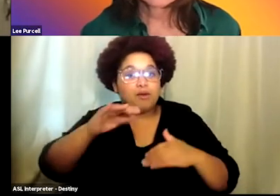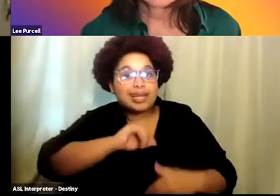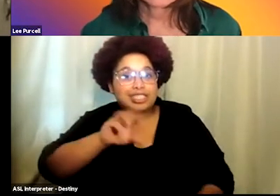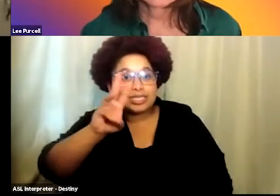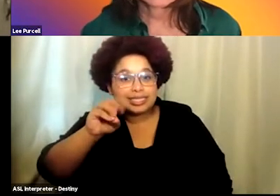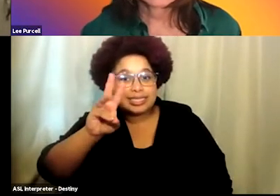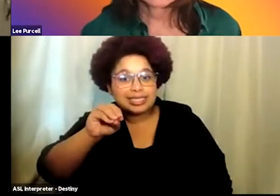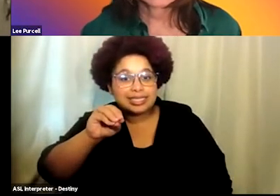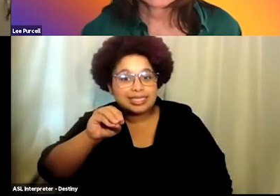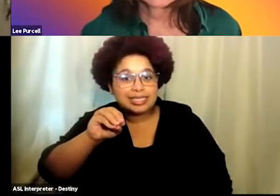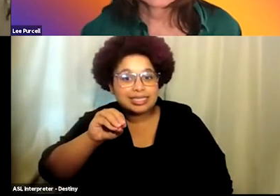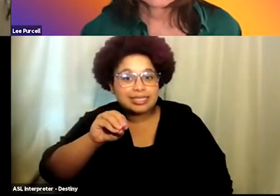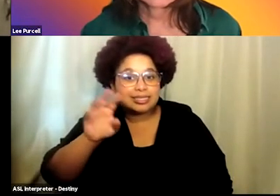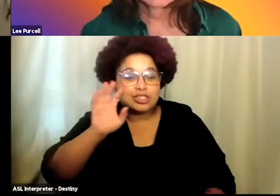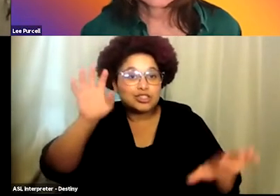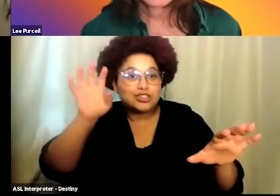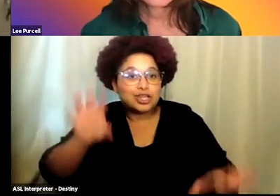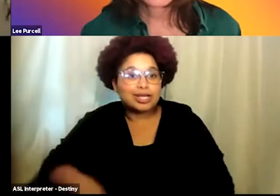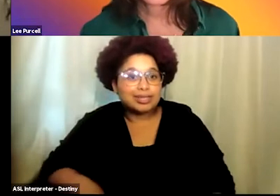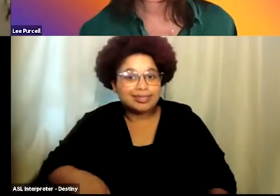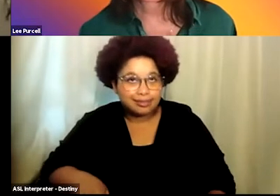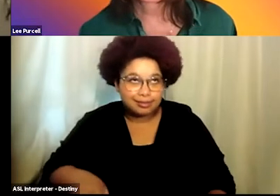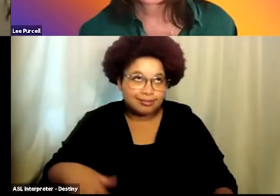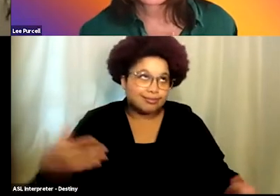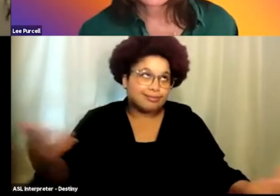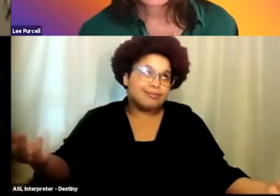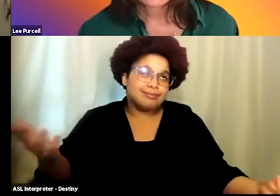60, shockingly so,